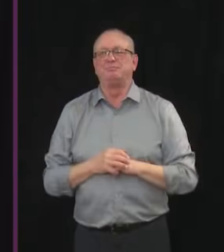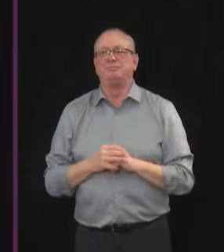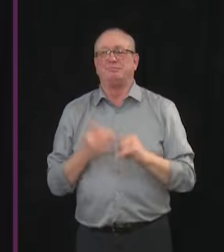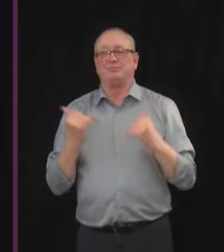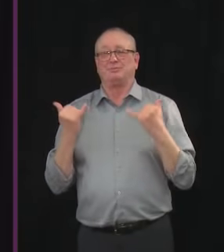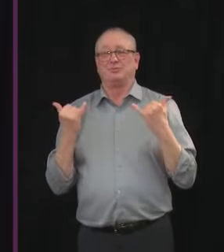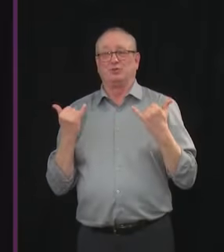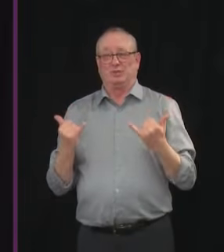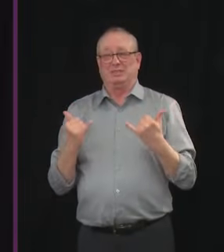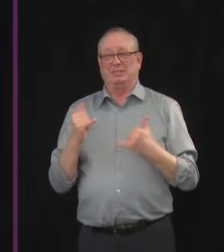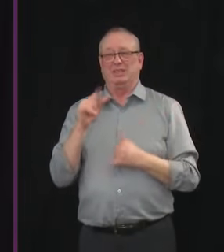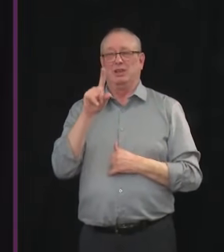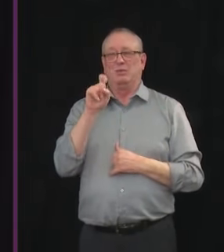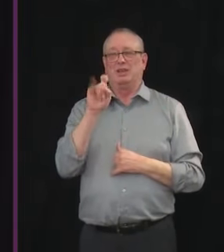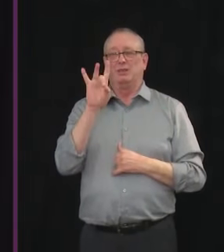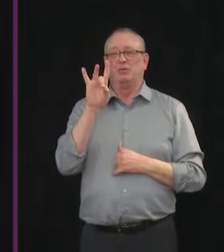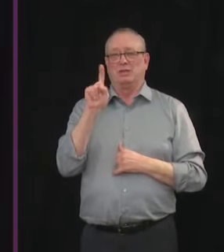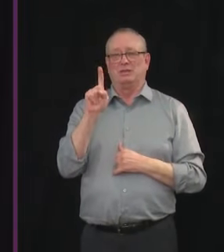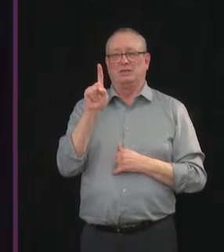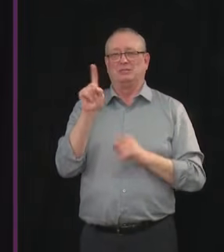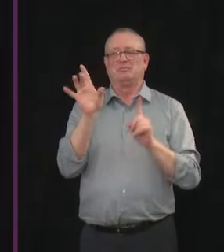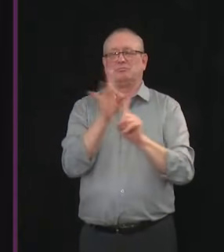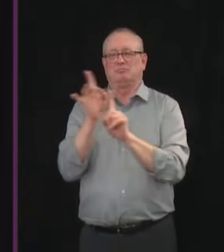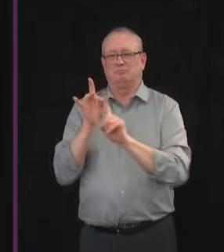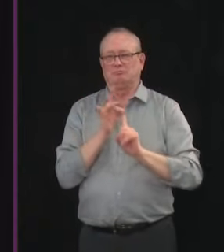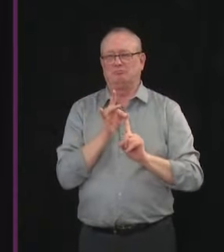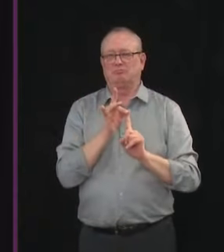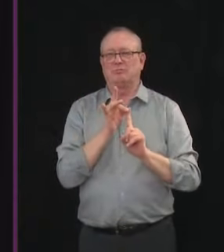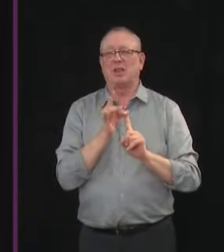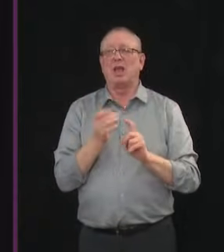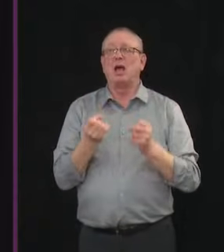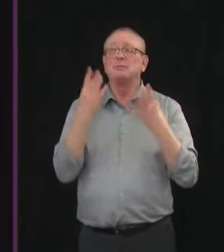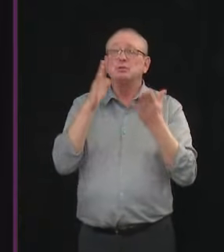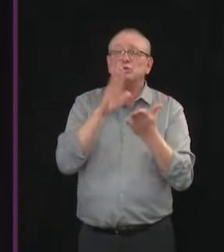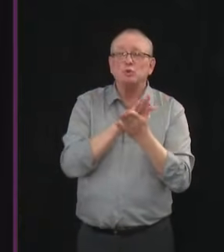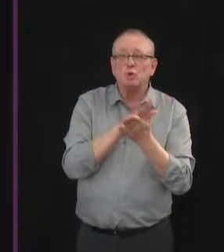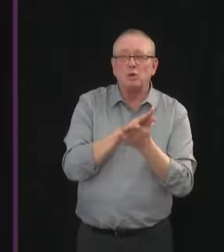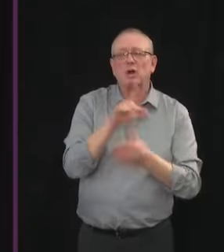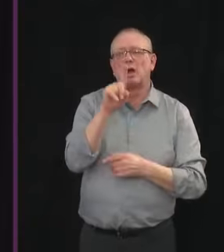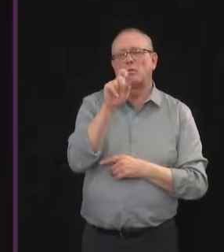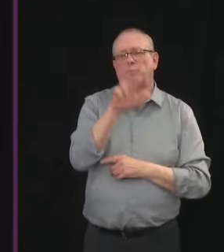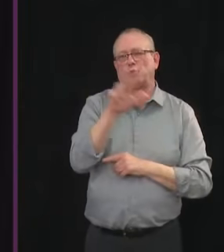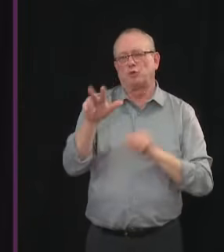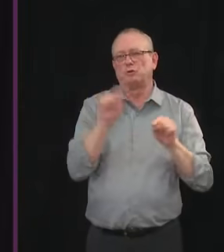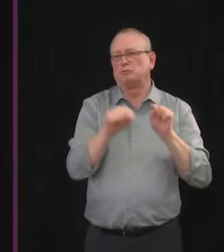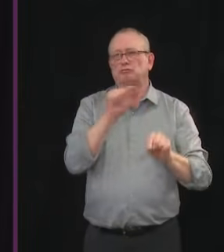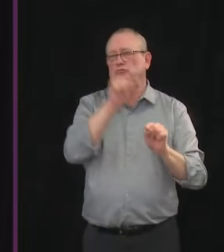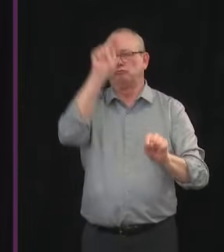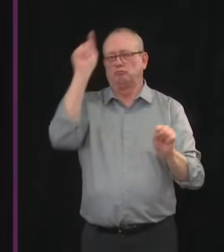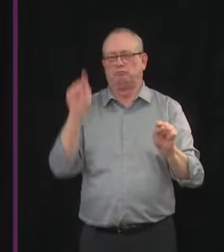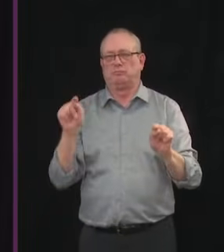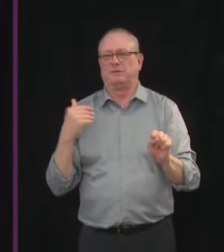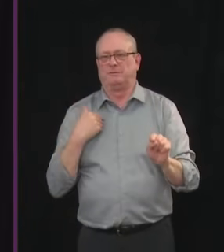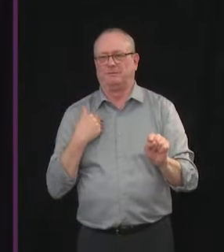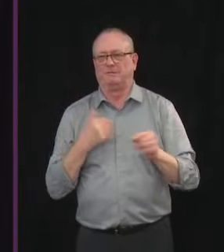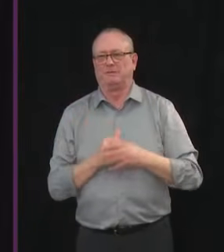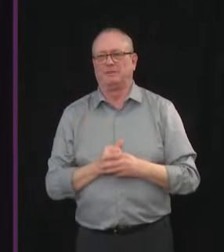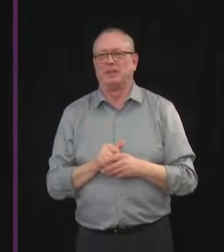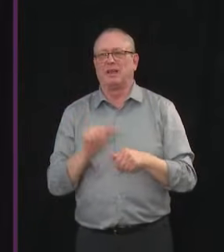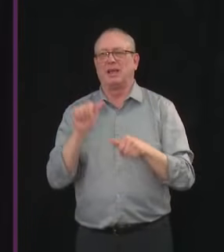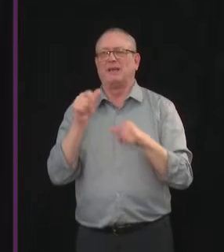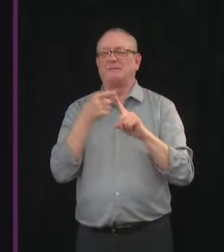133 schools since classes resumed. This number reflects community transmission, not